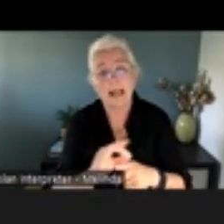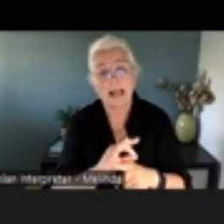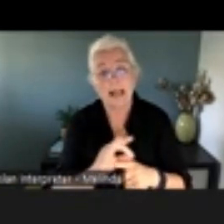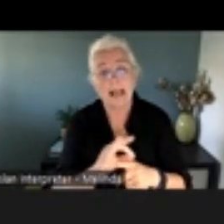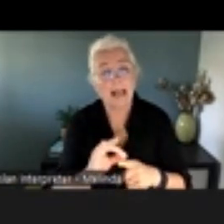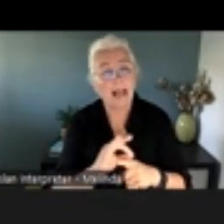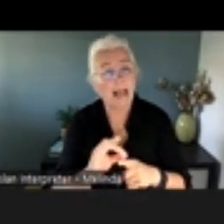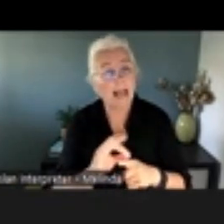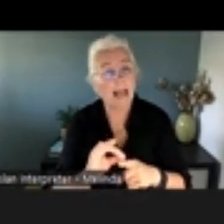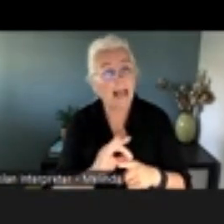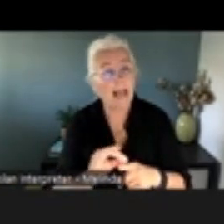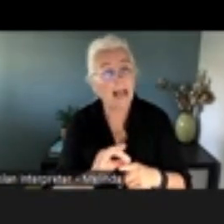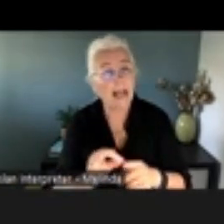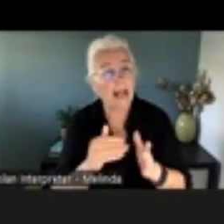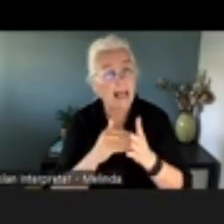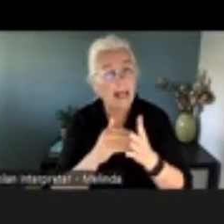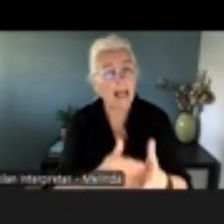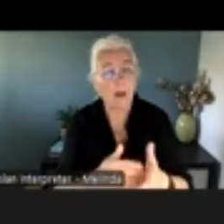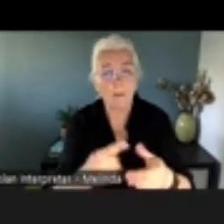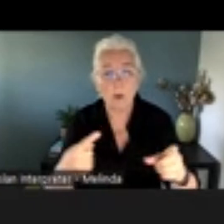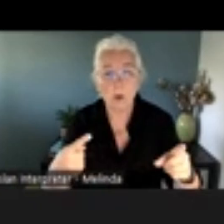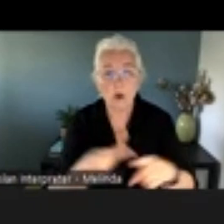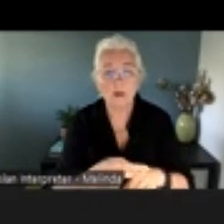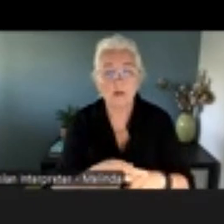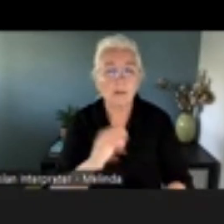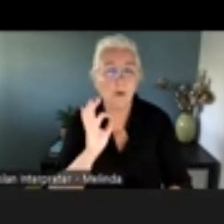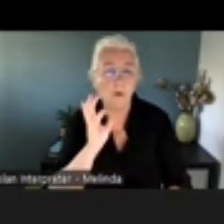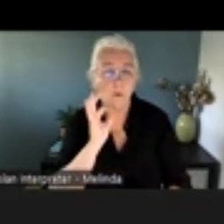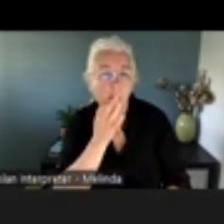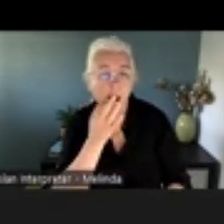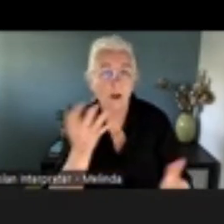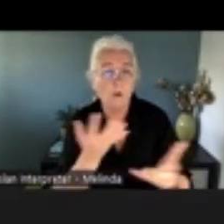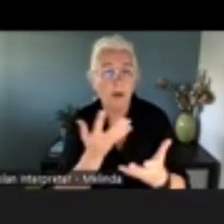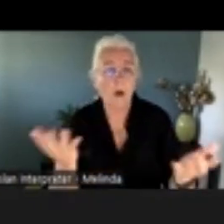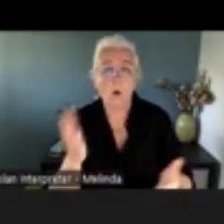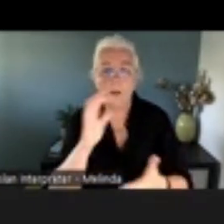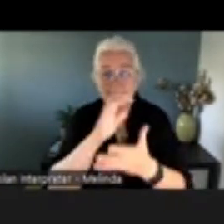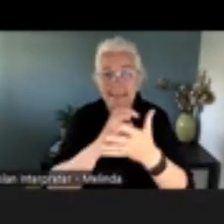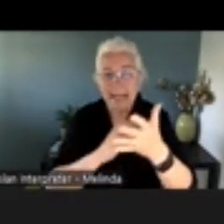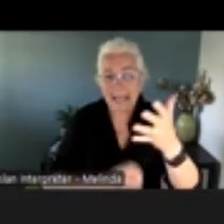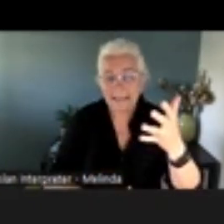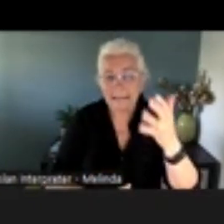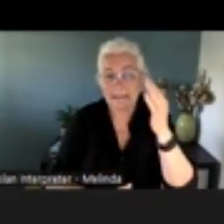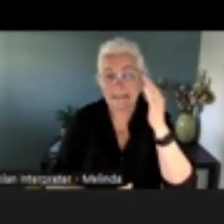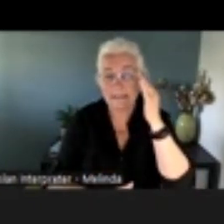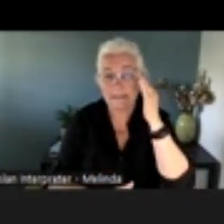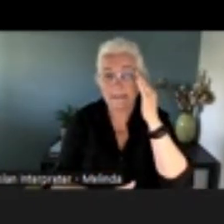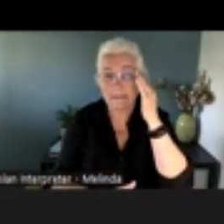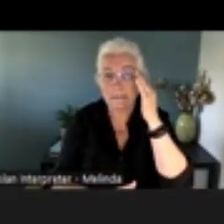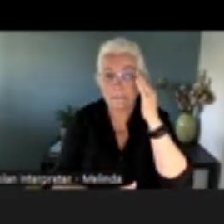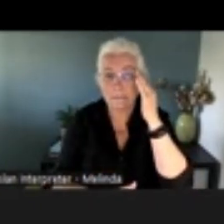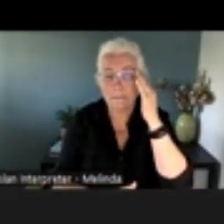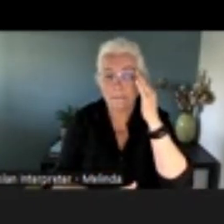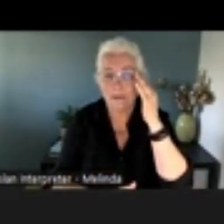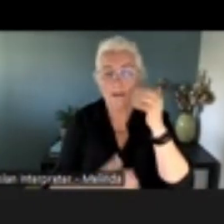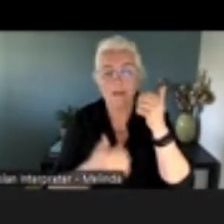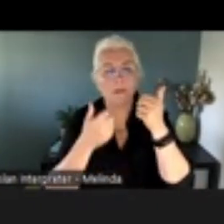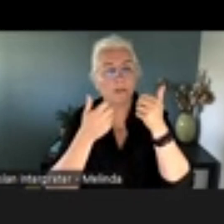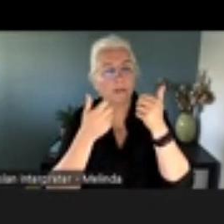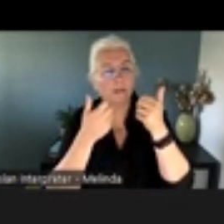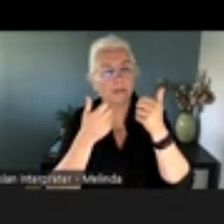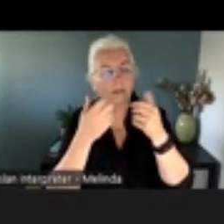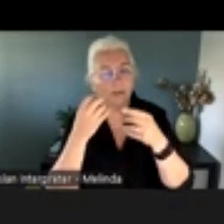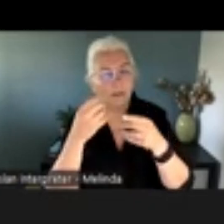helps contrast the white where all the text and information is, but it should also then be a key for anybody looking